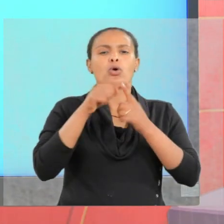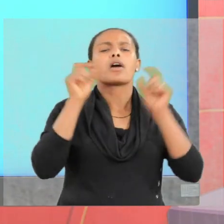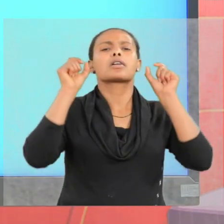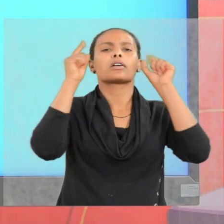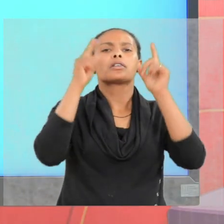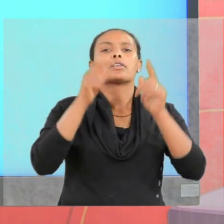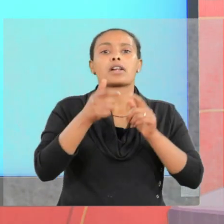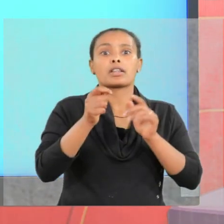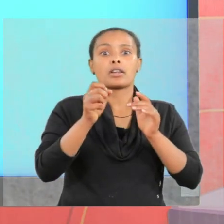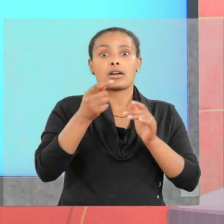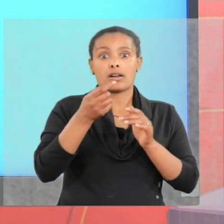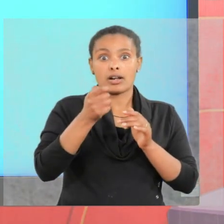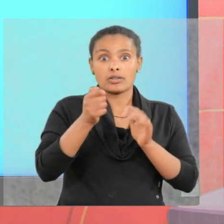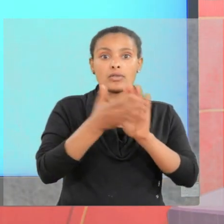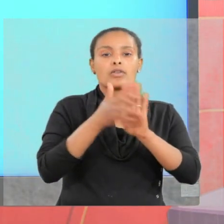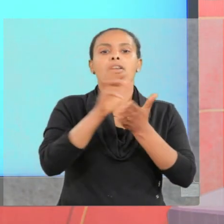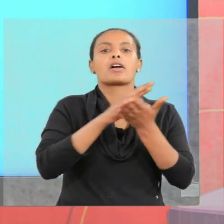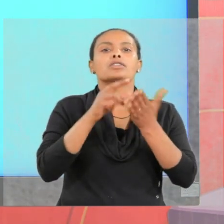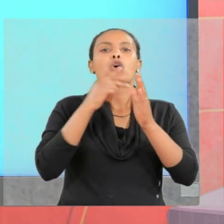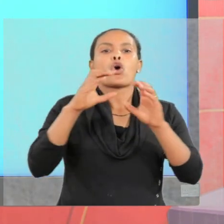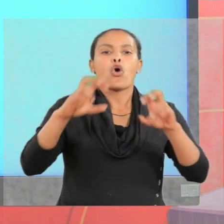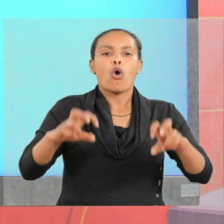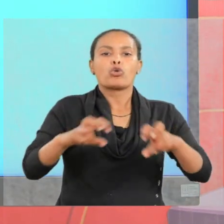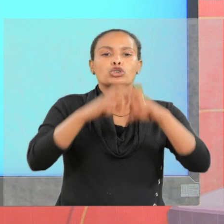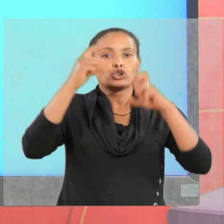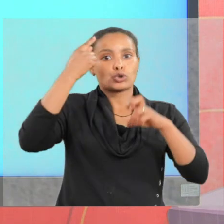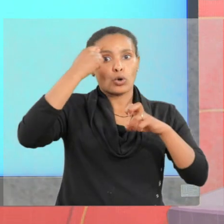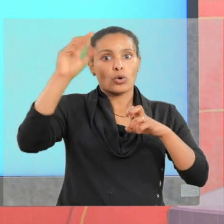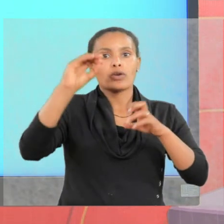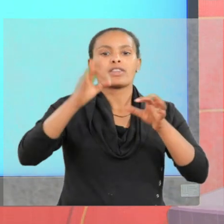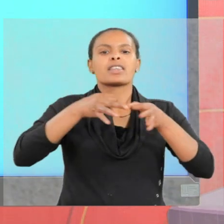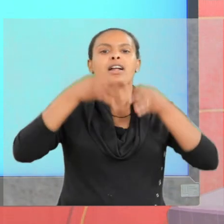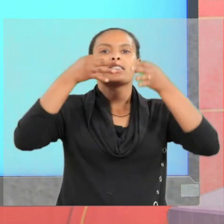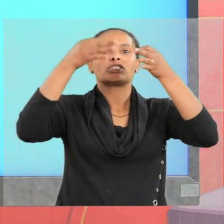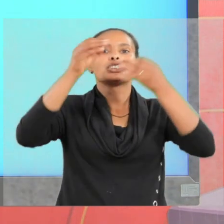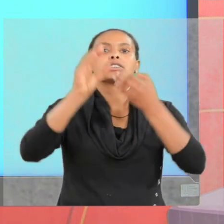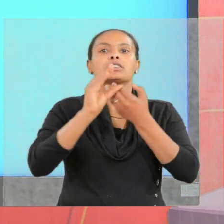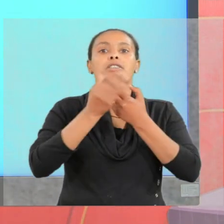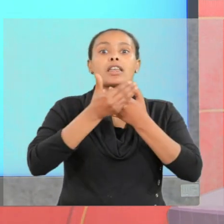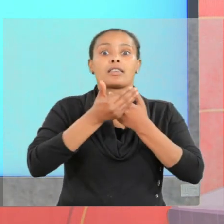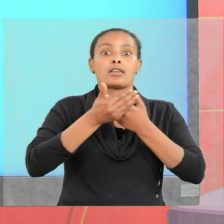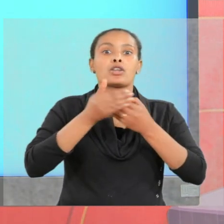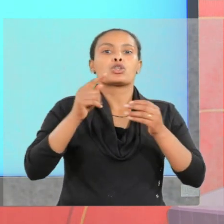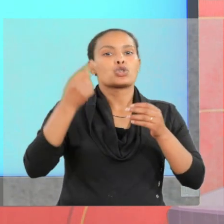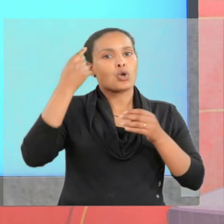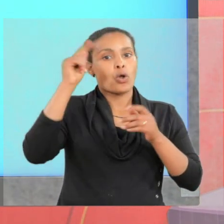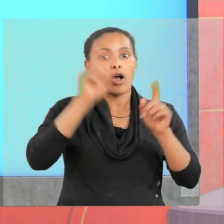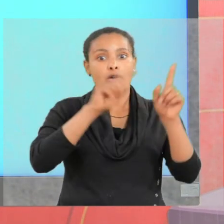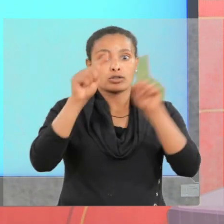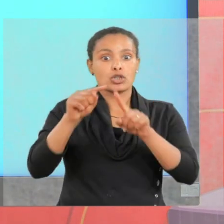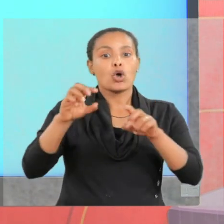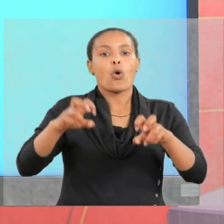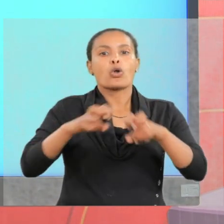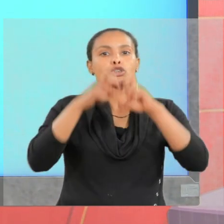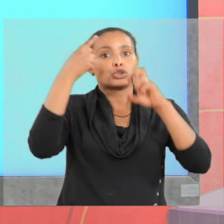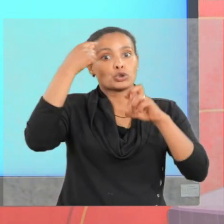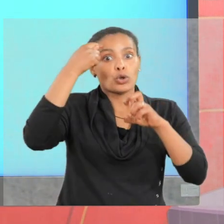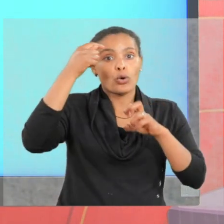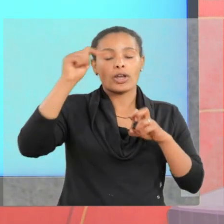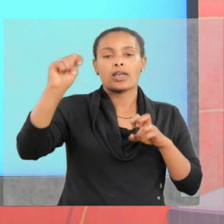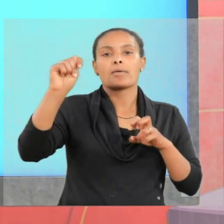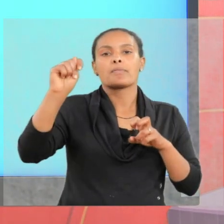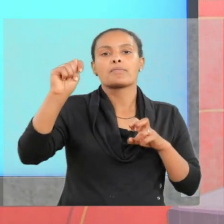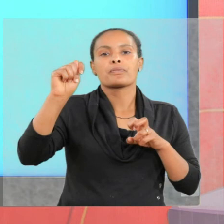understand rate of the reaction are collision theory and transition state theory. According to collision